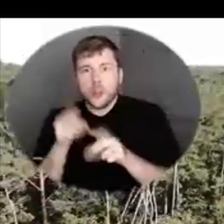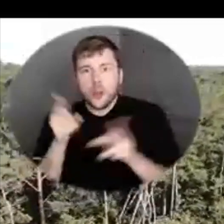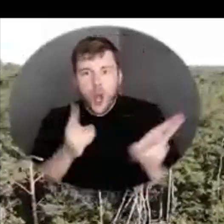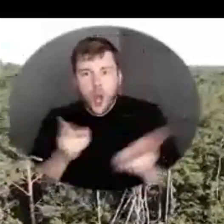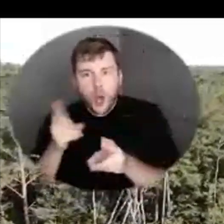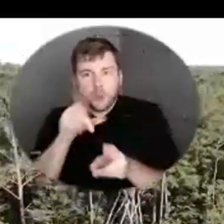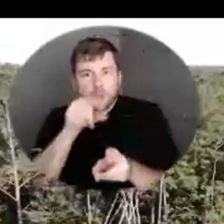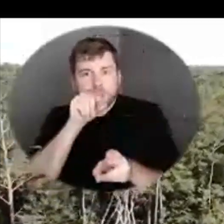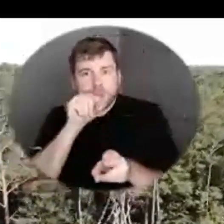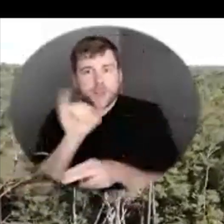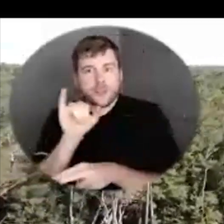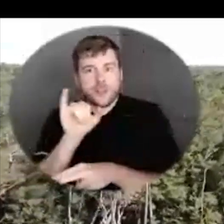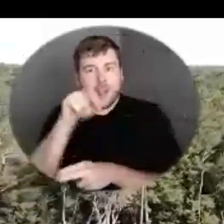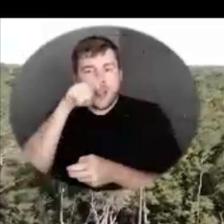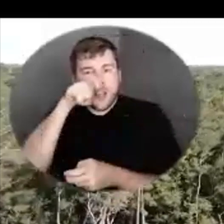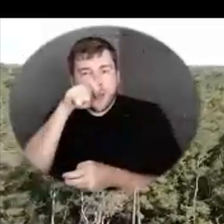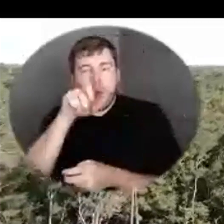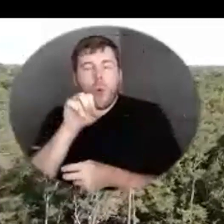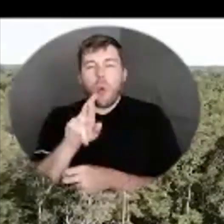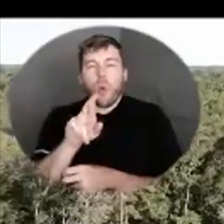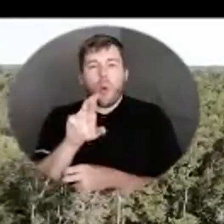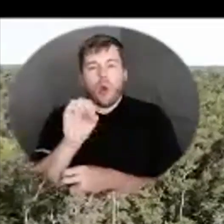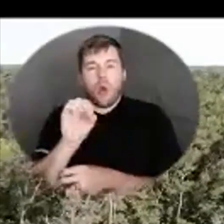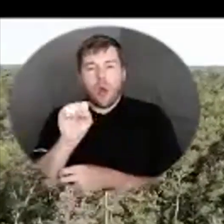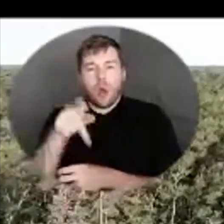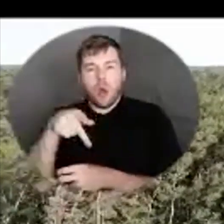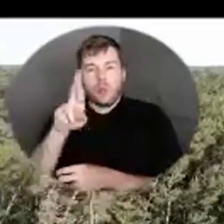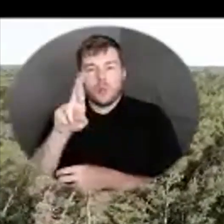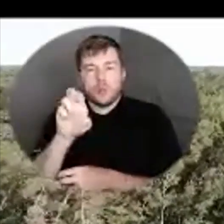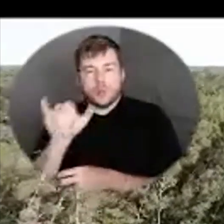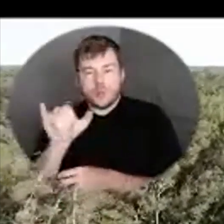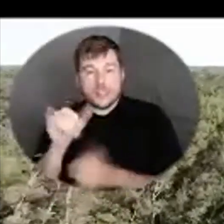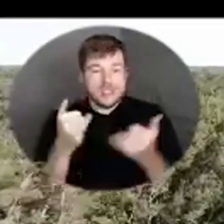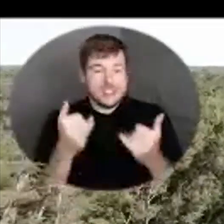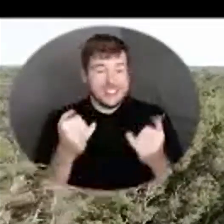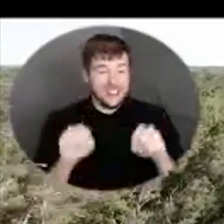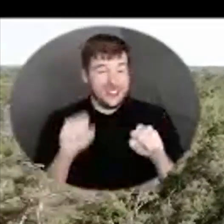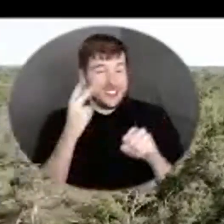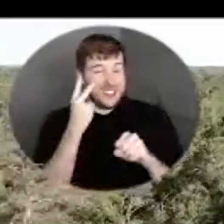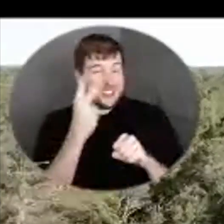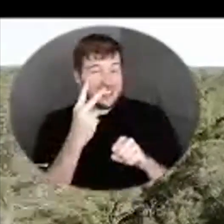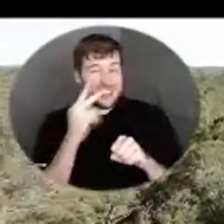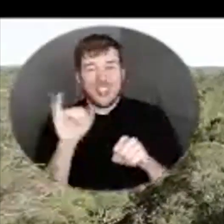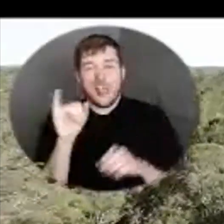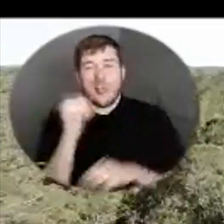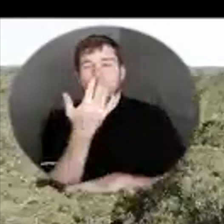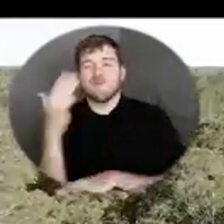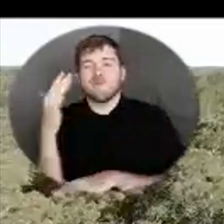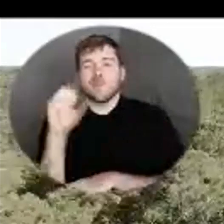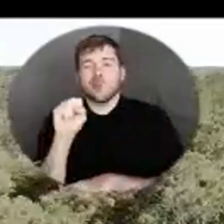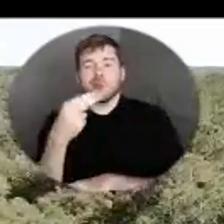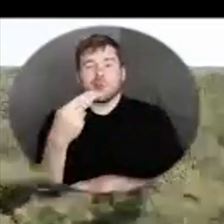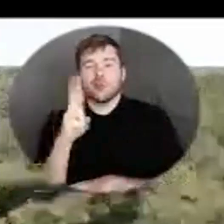things like that. This little low area is what is typically called a Pocosin forest. It's very shrubbery looking, looks a